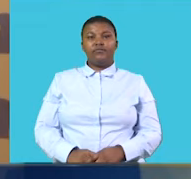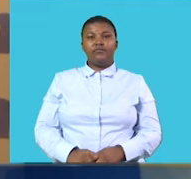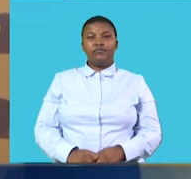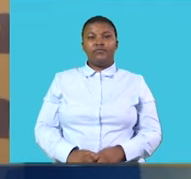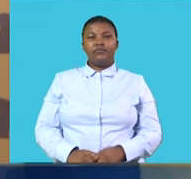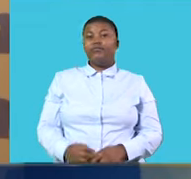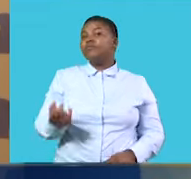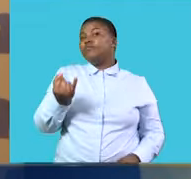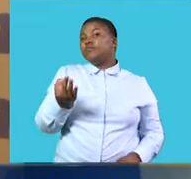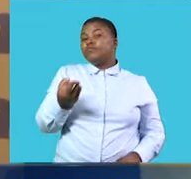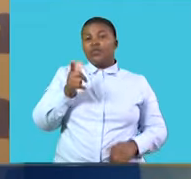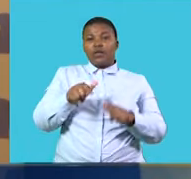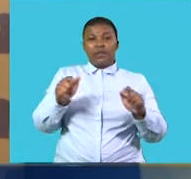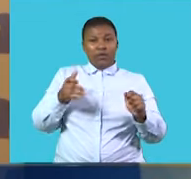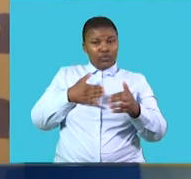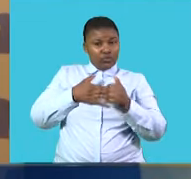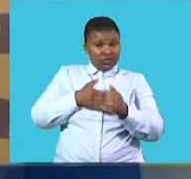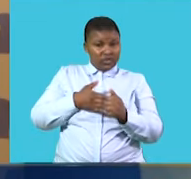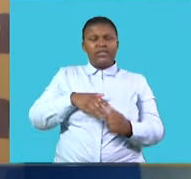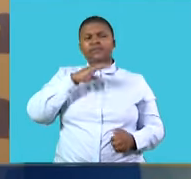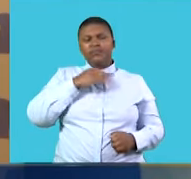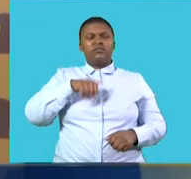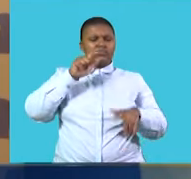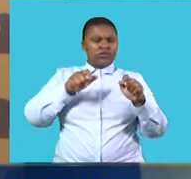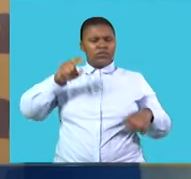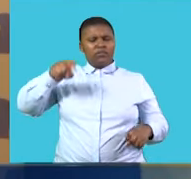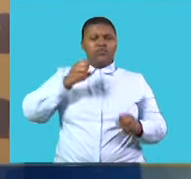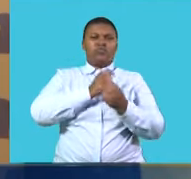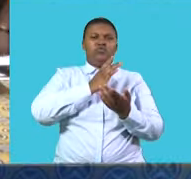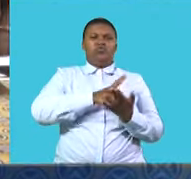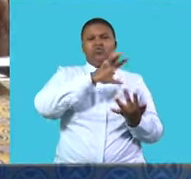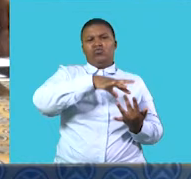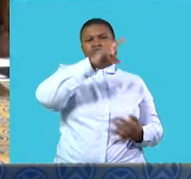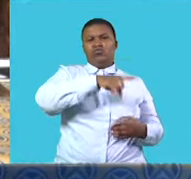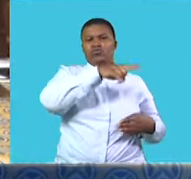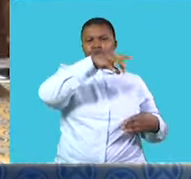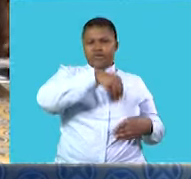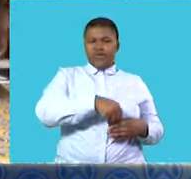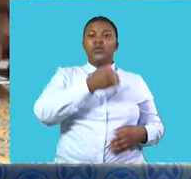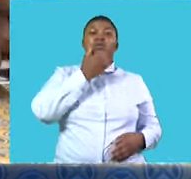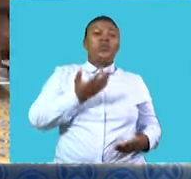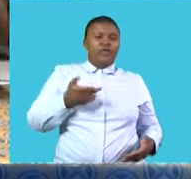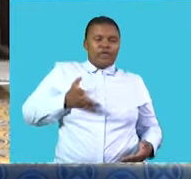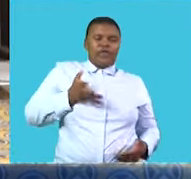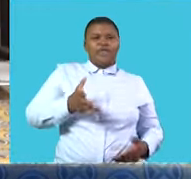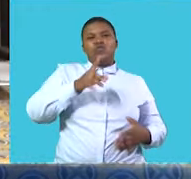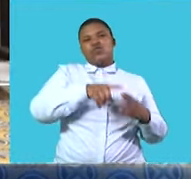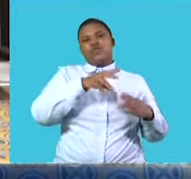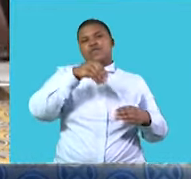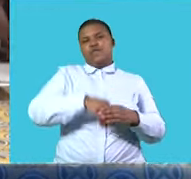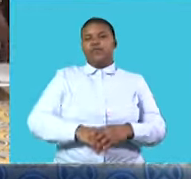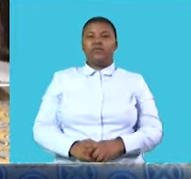If the people shall govern, it means the people must elect who they want should govern